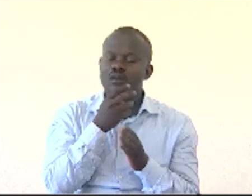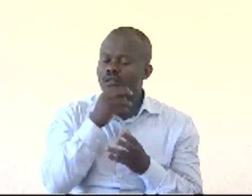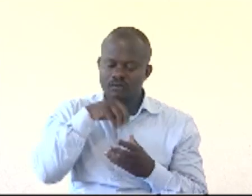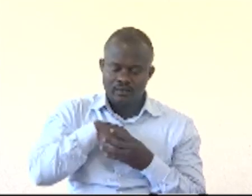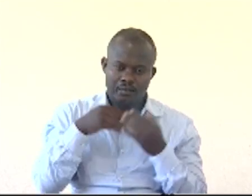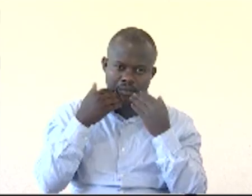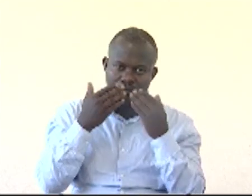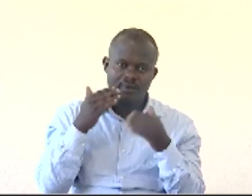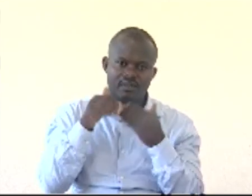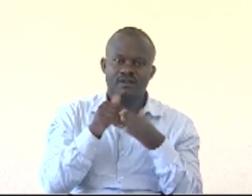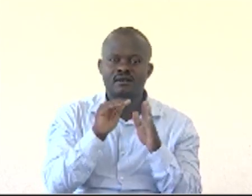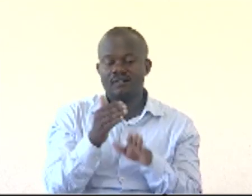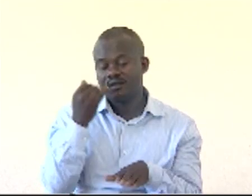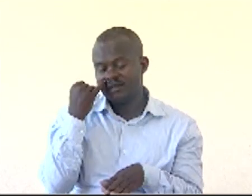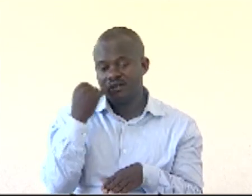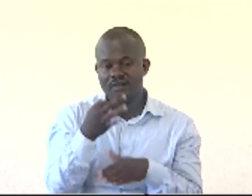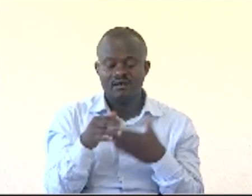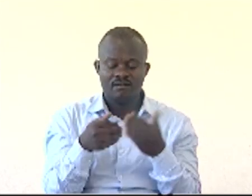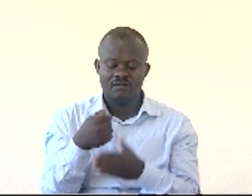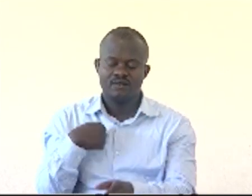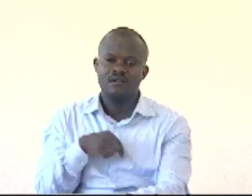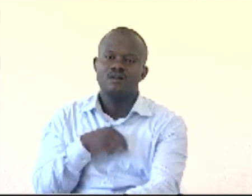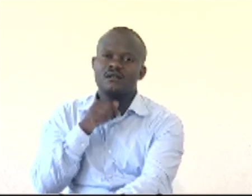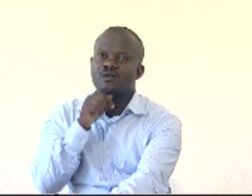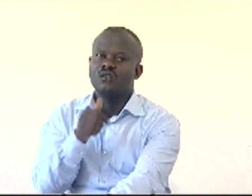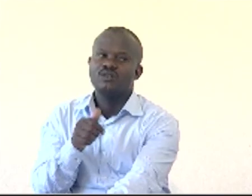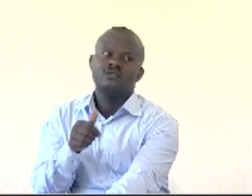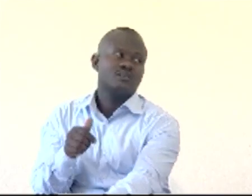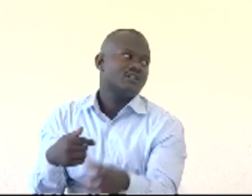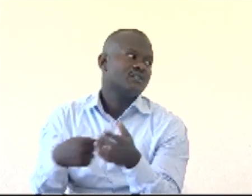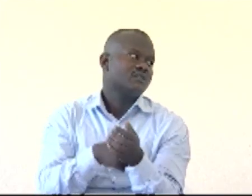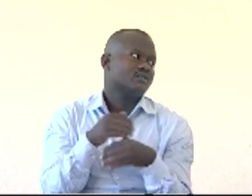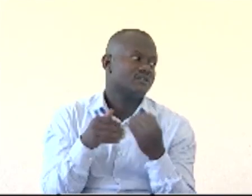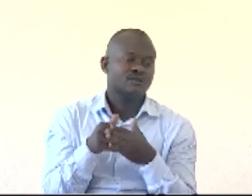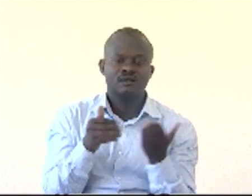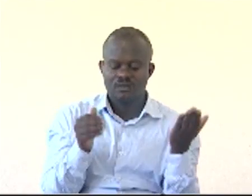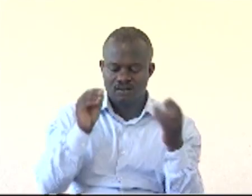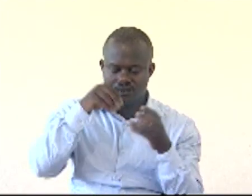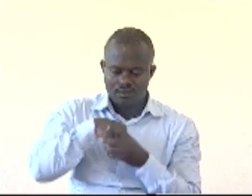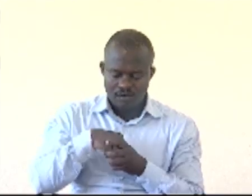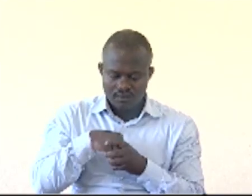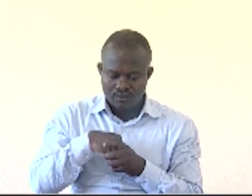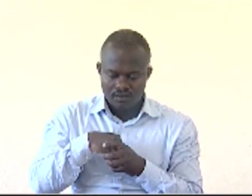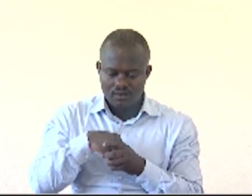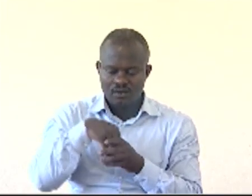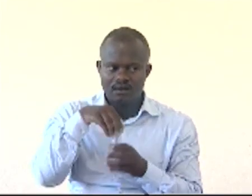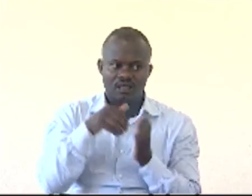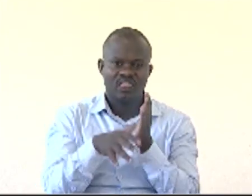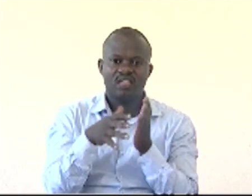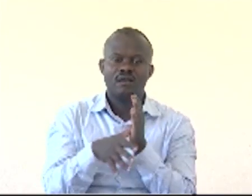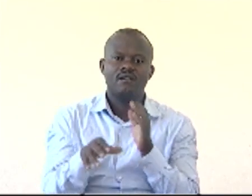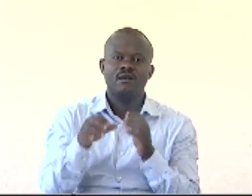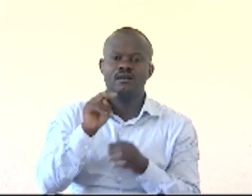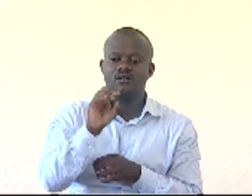even death if untreated. Symptoms include onset diarrhea,